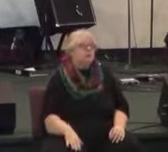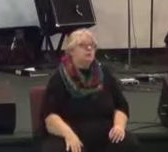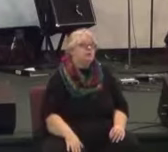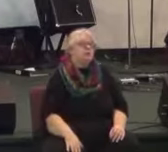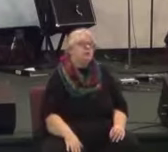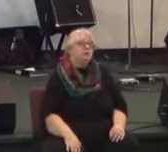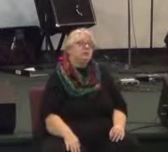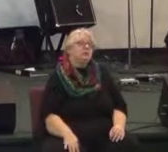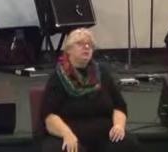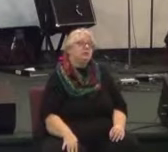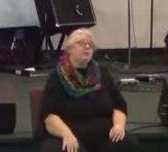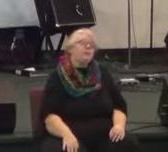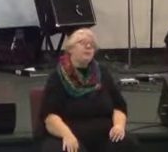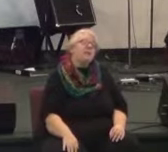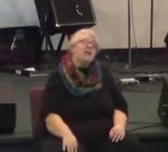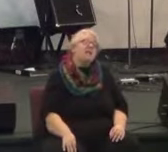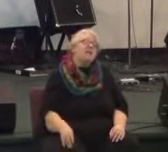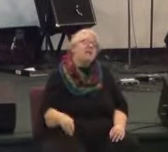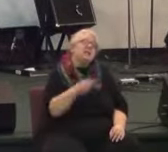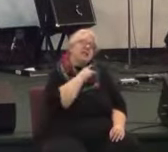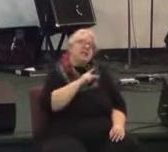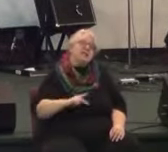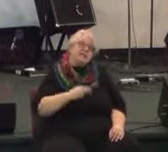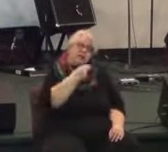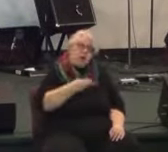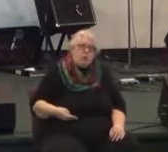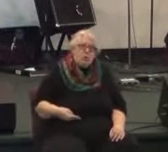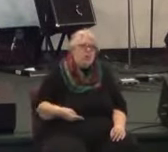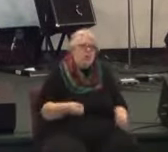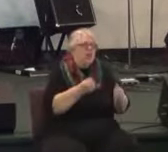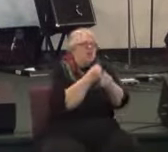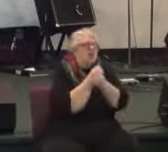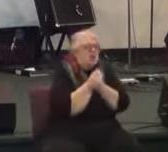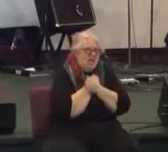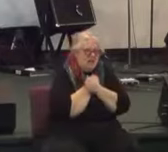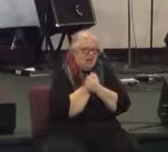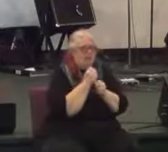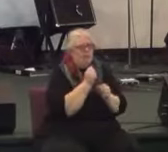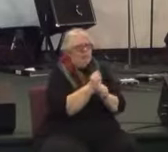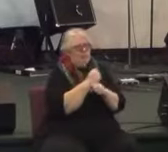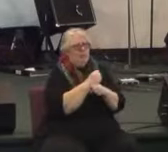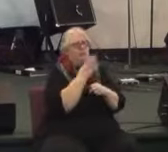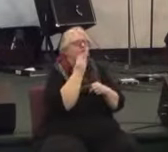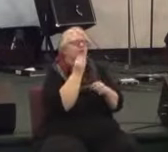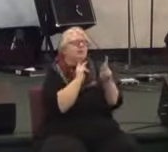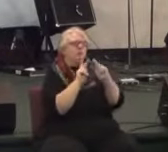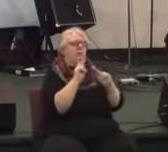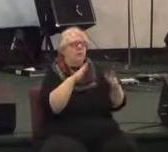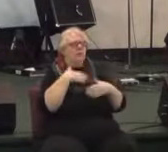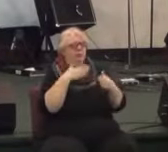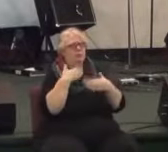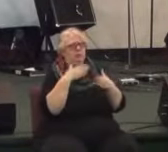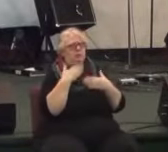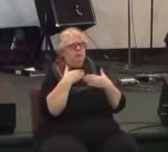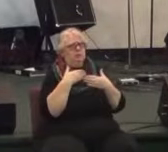He loved pleasing the Jewish leaders. Scripture says the Jewish people were happy. When he beheaded James